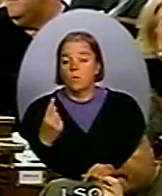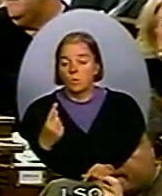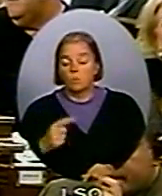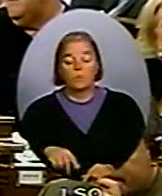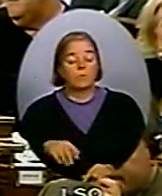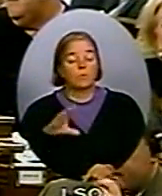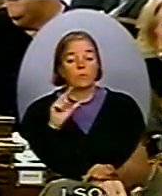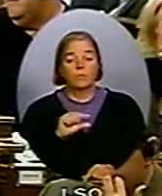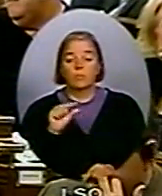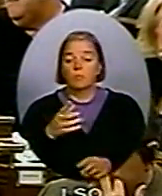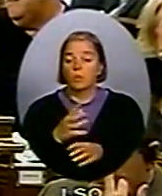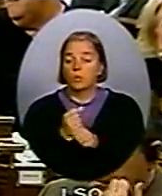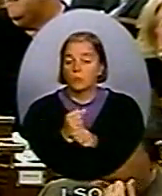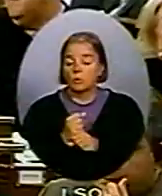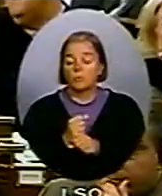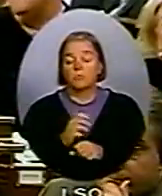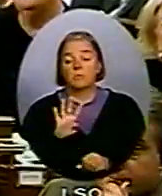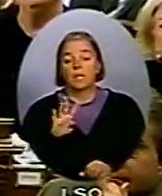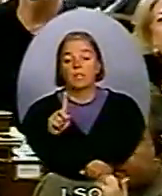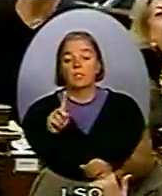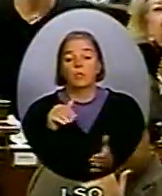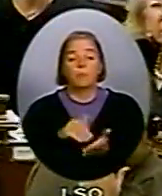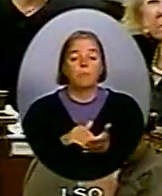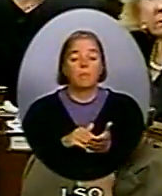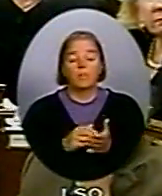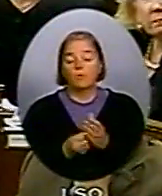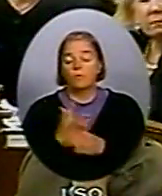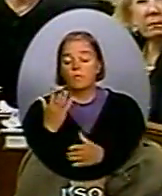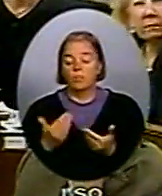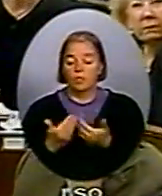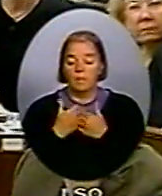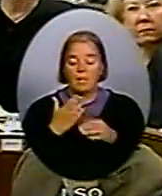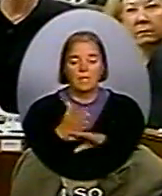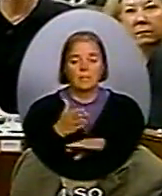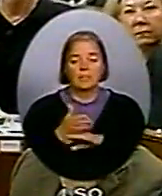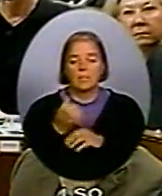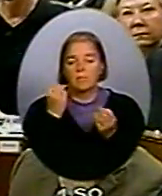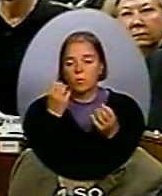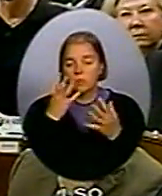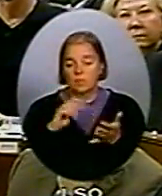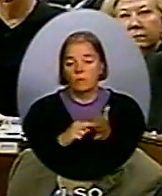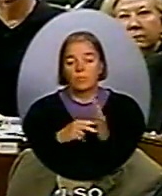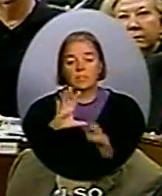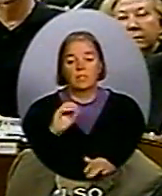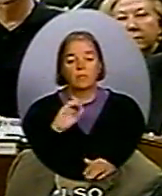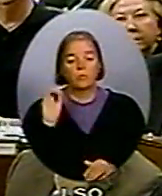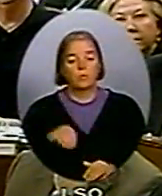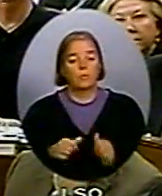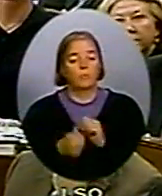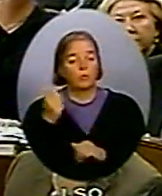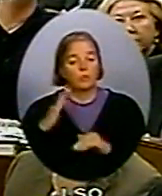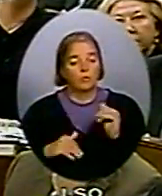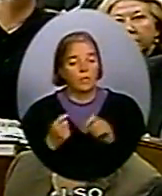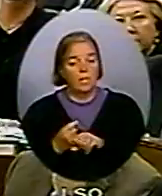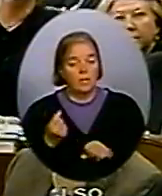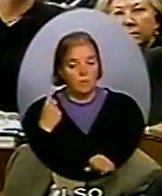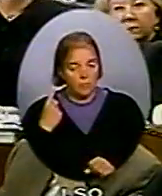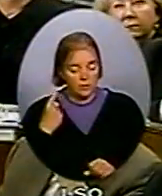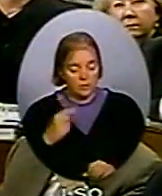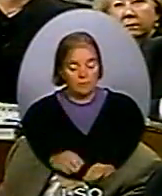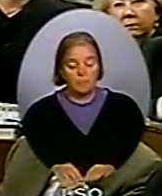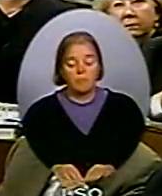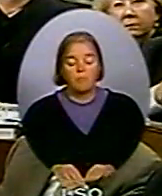41,641 new access to information requests. That's over 15% more than the previous year. The volume has increased by almost 50%